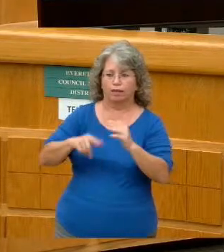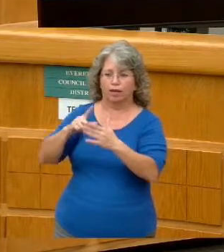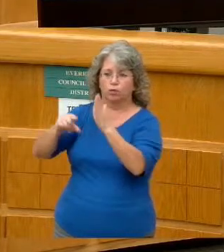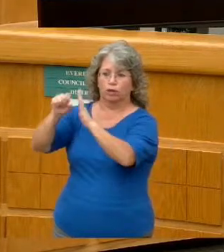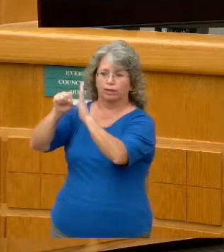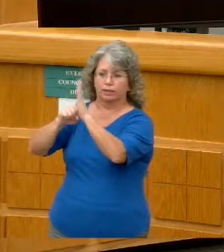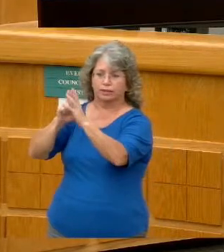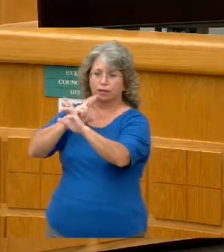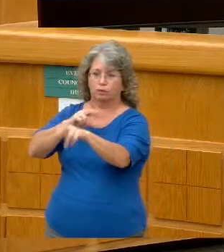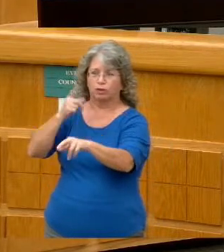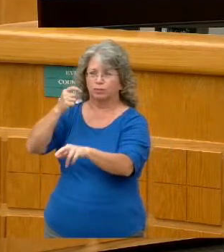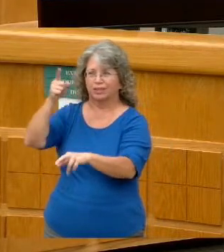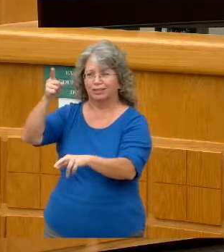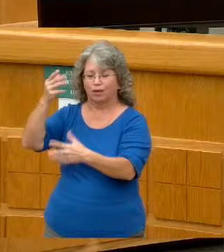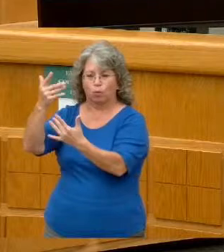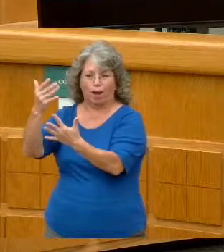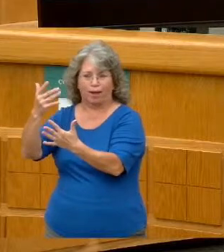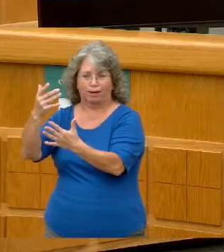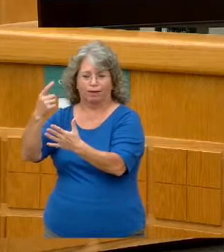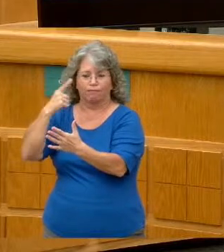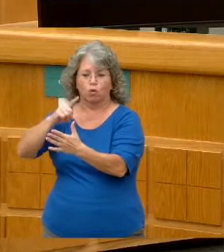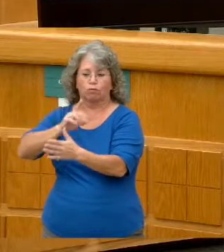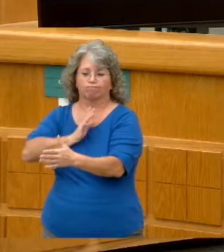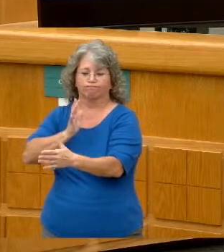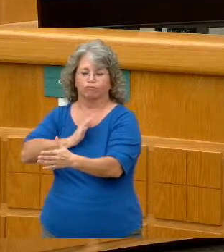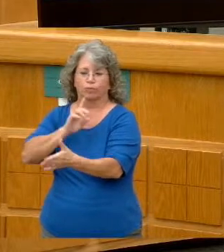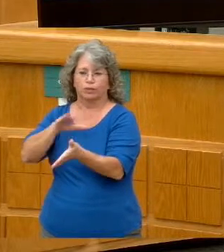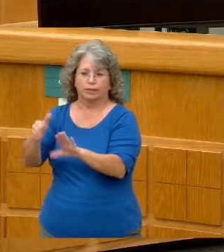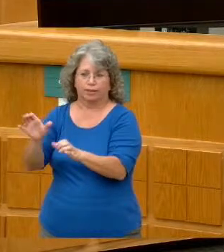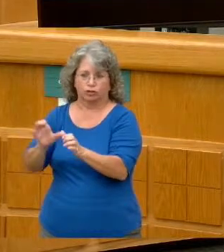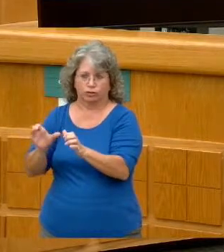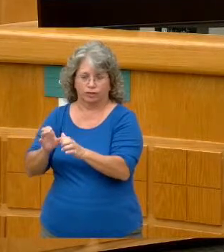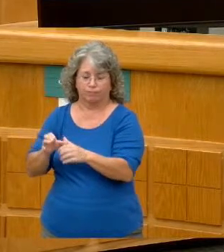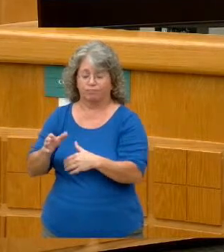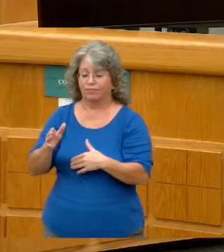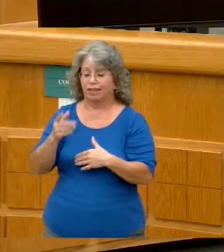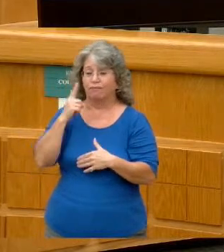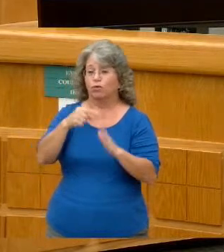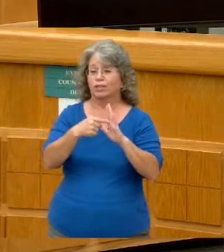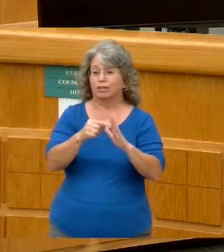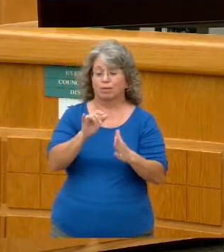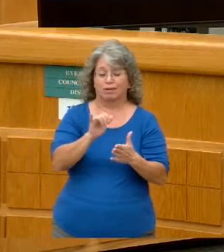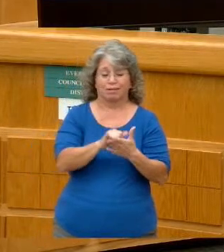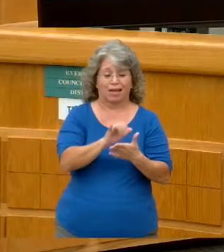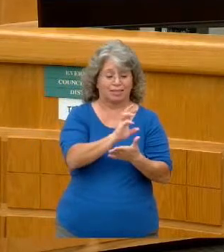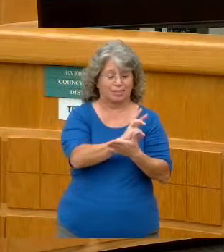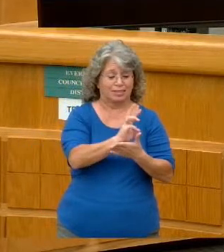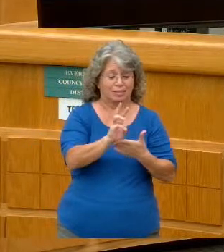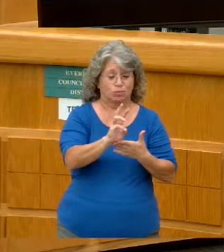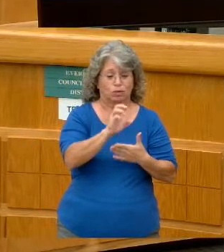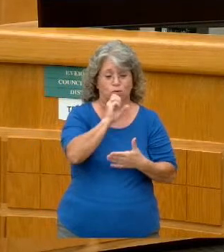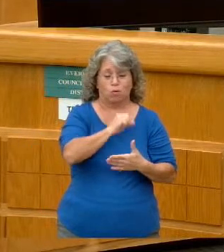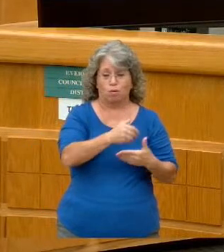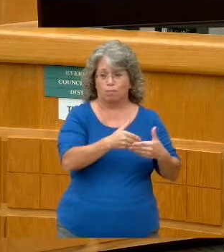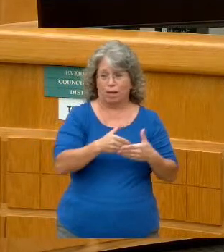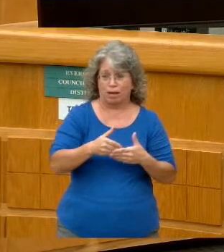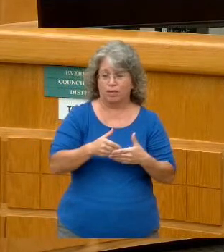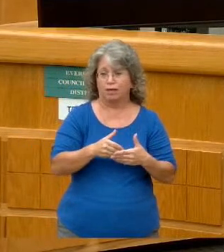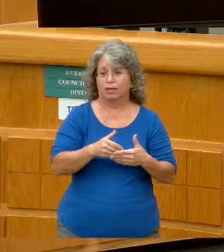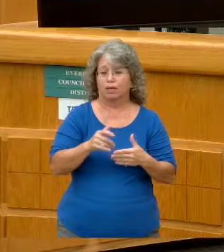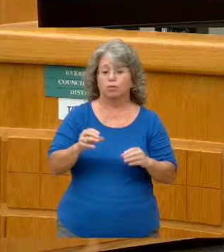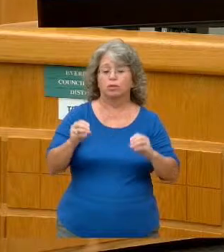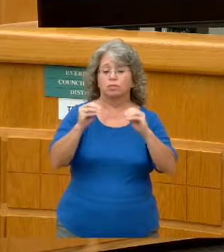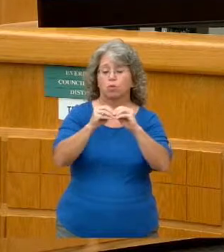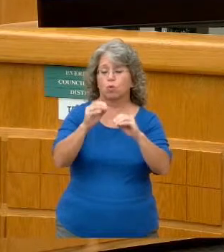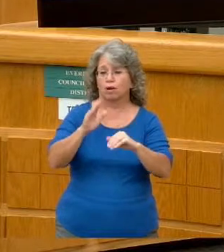reporting because they're waiting on the death certificate. Even like the death certificate for this little one we were talking about today, the 6-week-old,